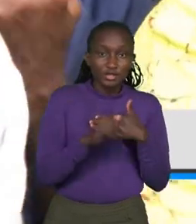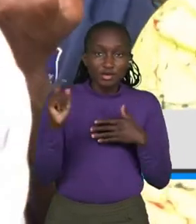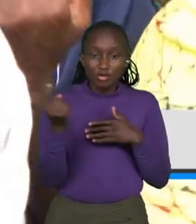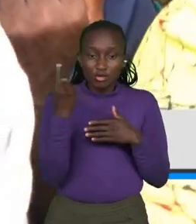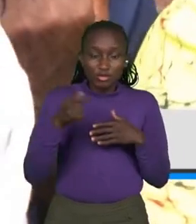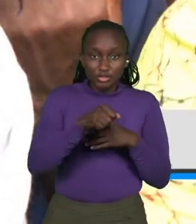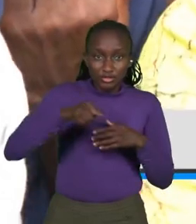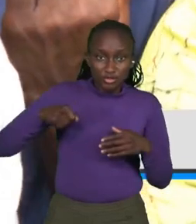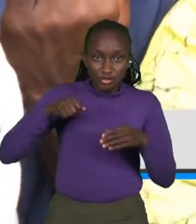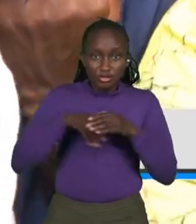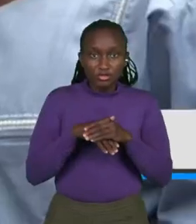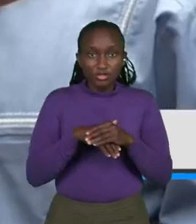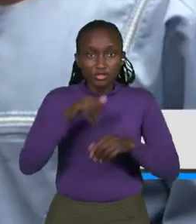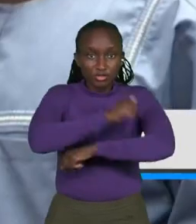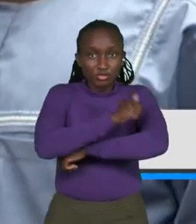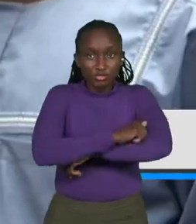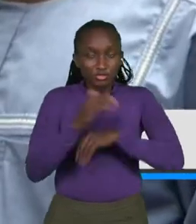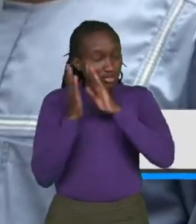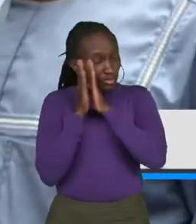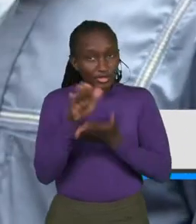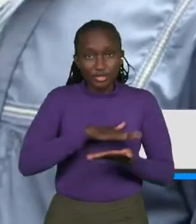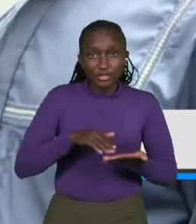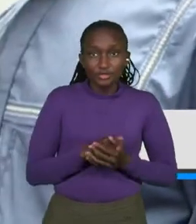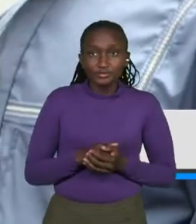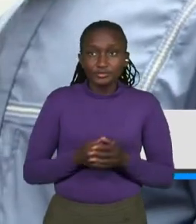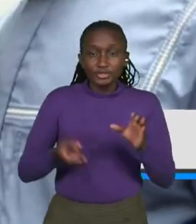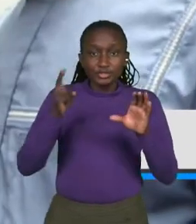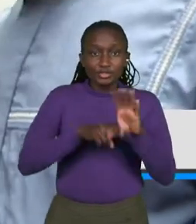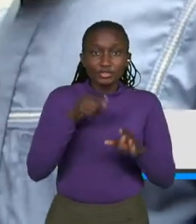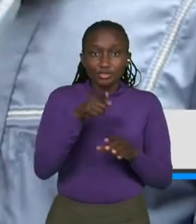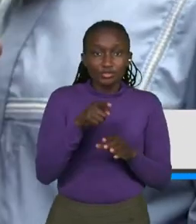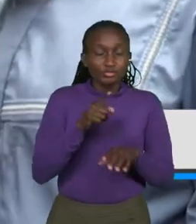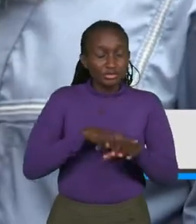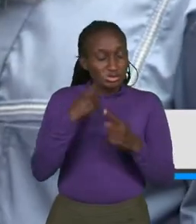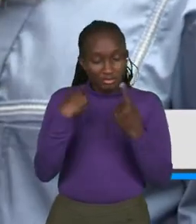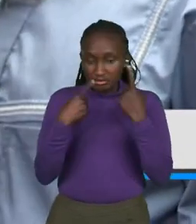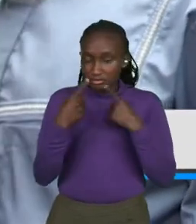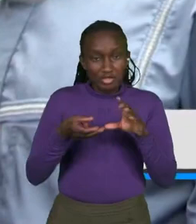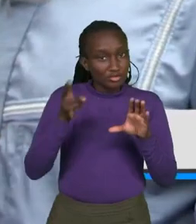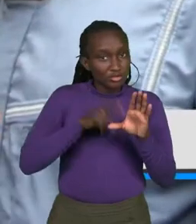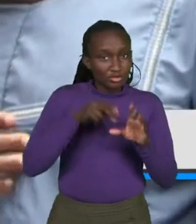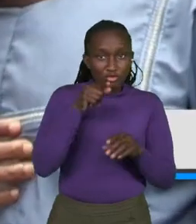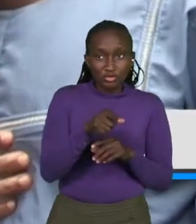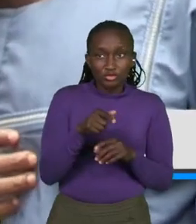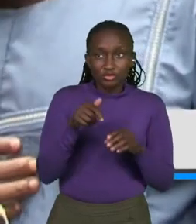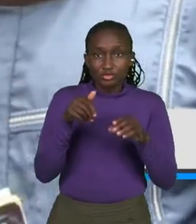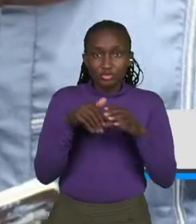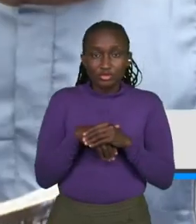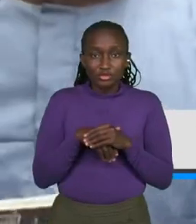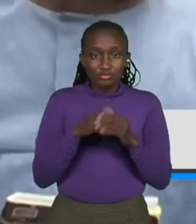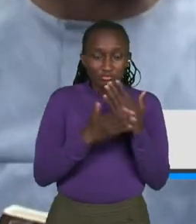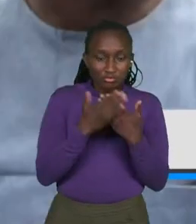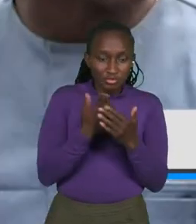the school dormitory. Join you in your mourning. We join you in comforting each